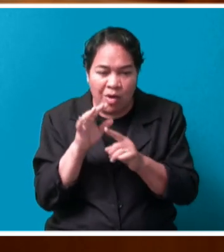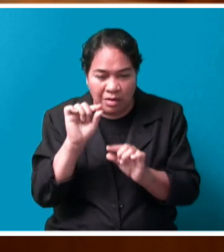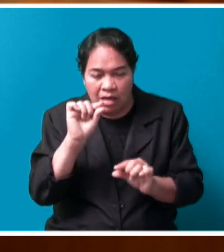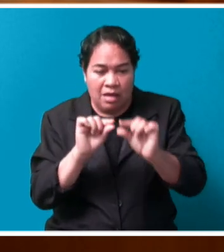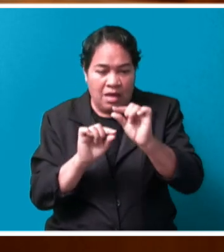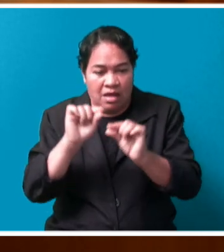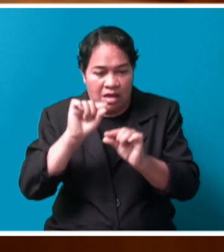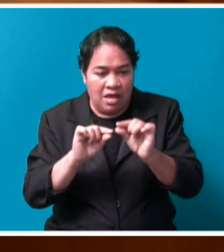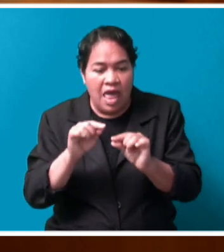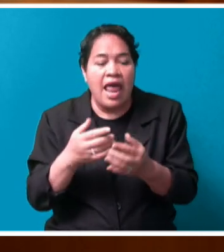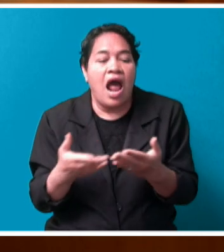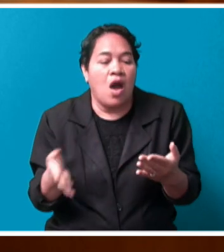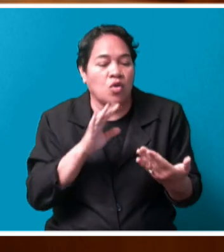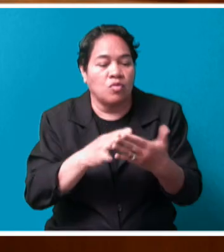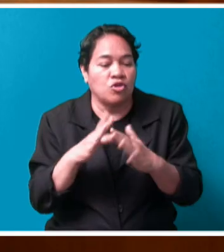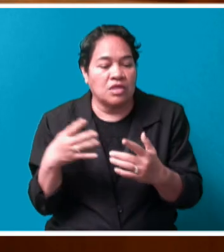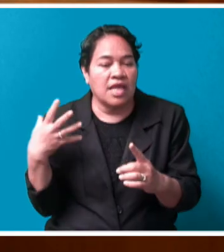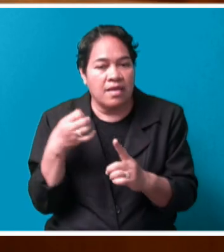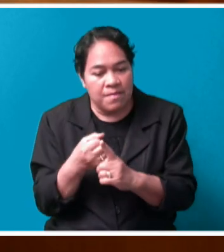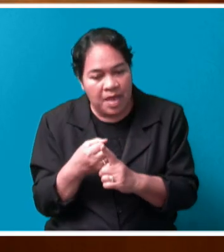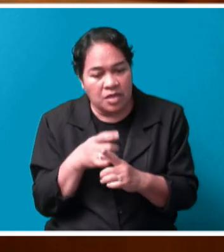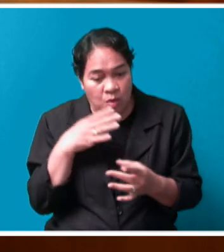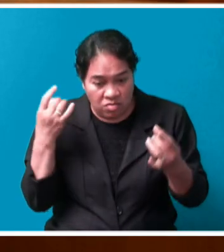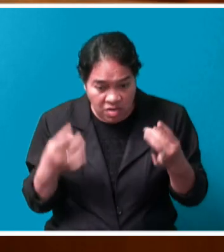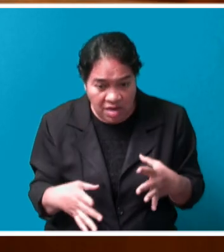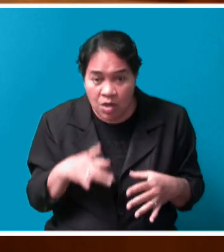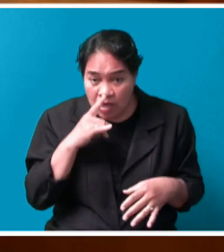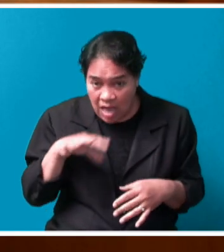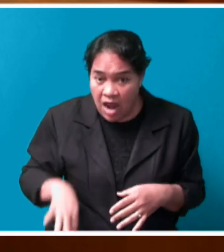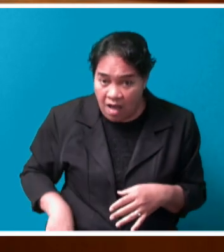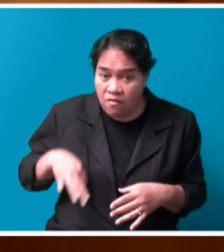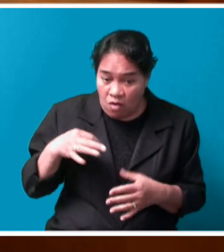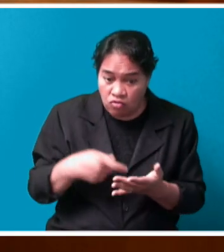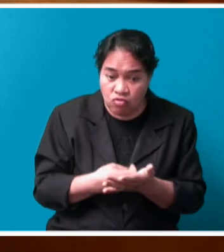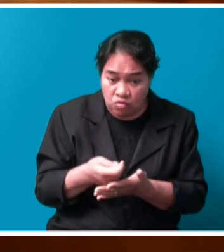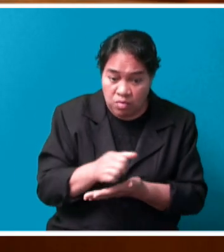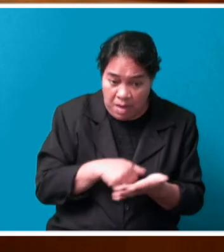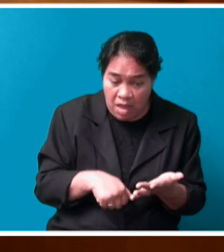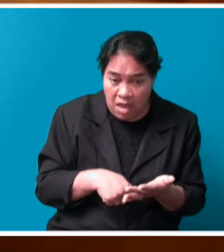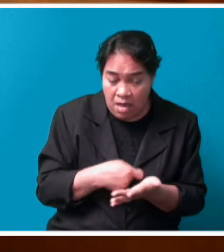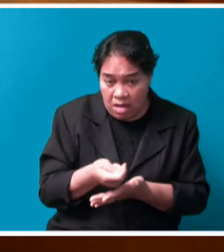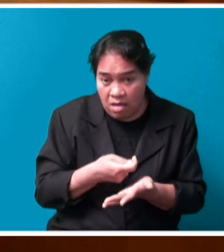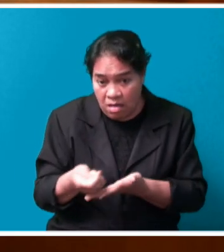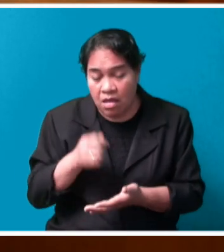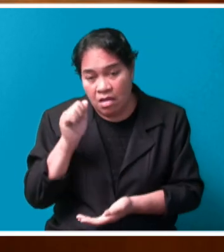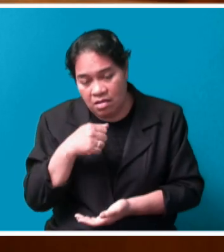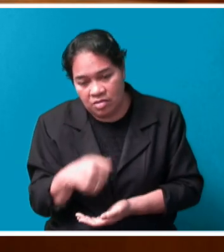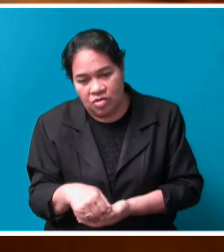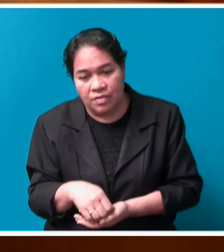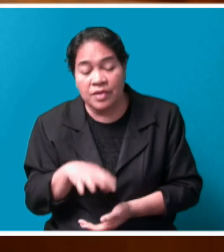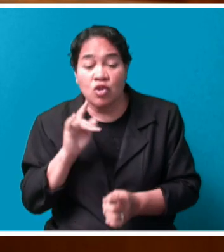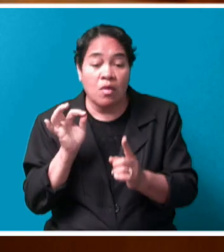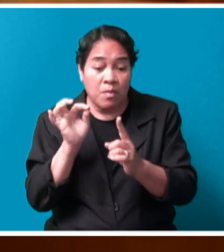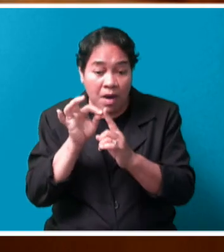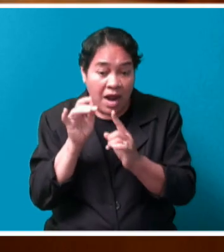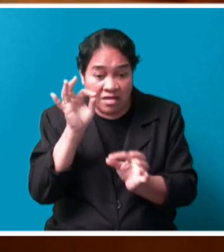community impact, readiness, affordability, and available financing. Where priority projects